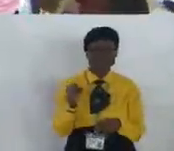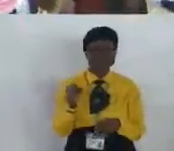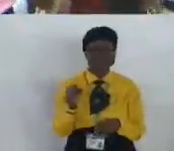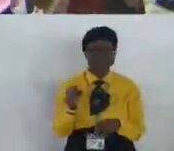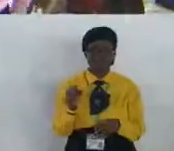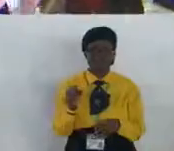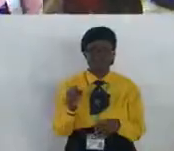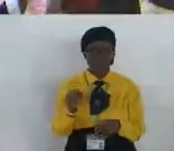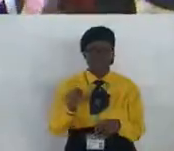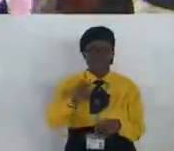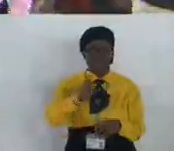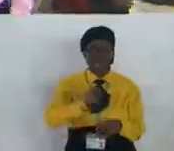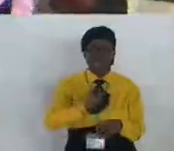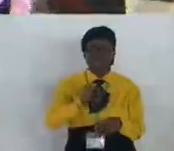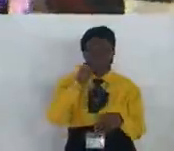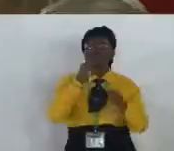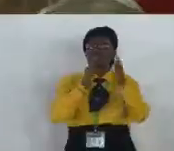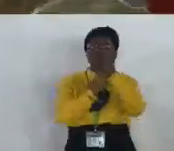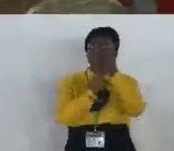Oh, I praise you, Lord.